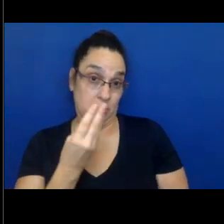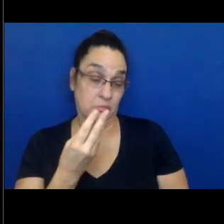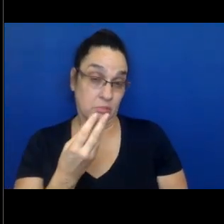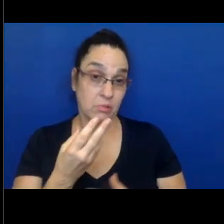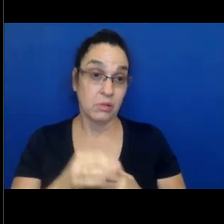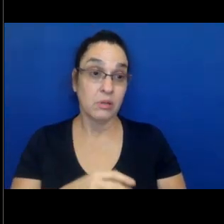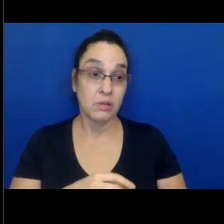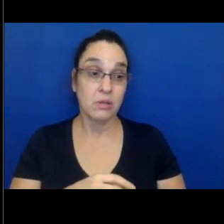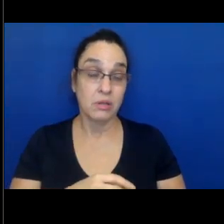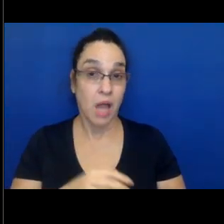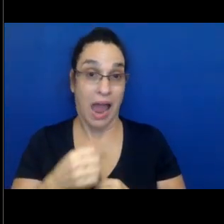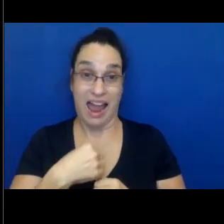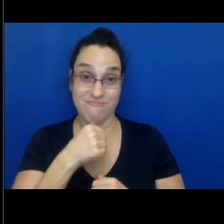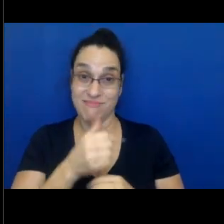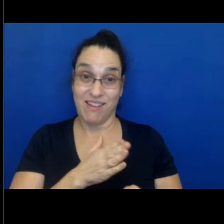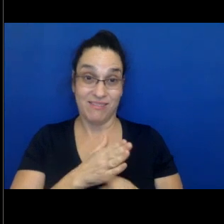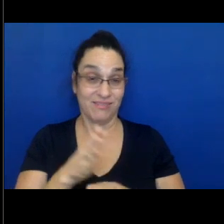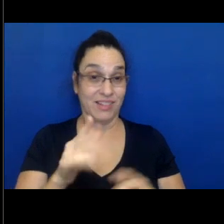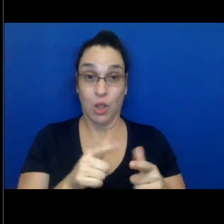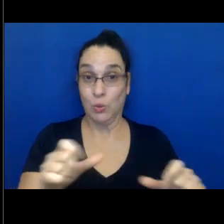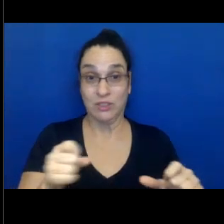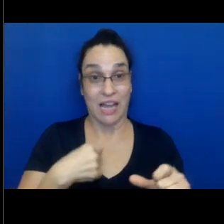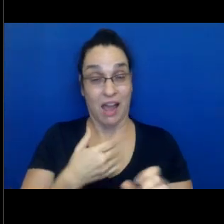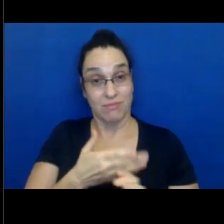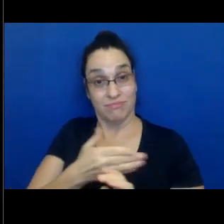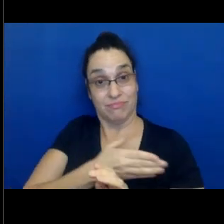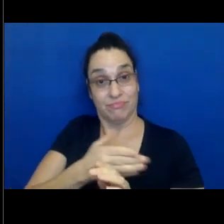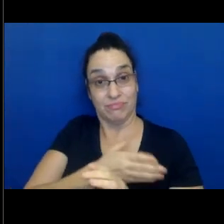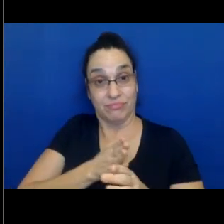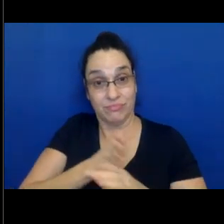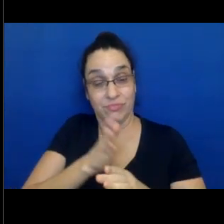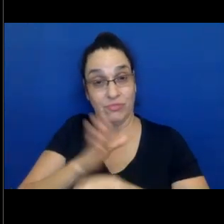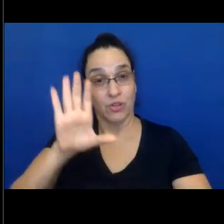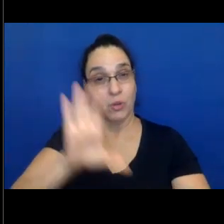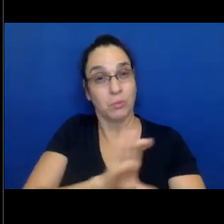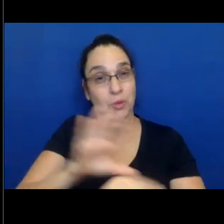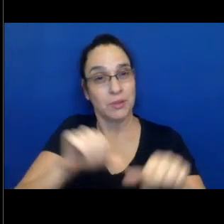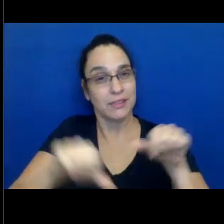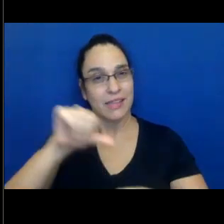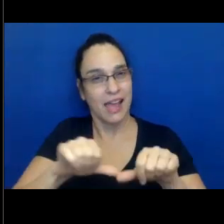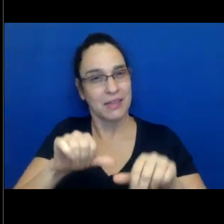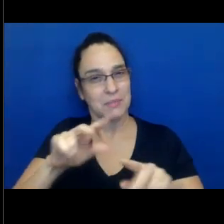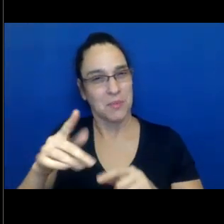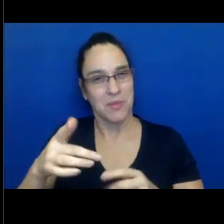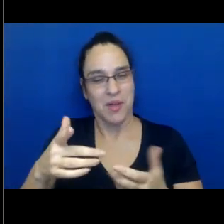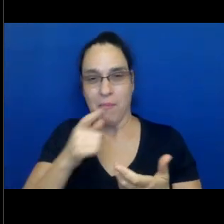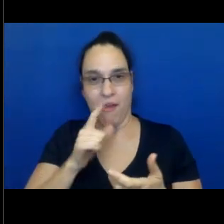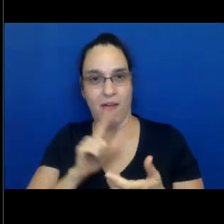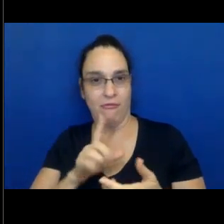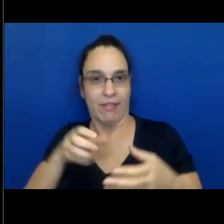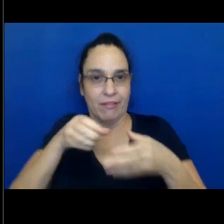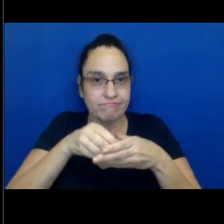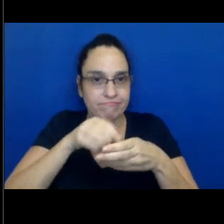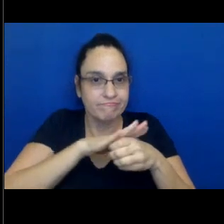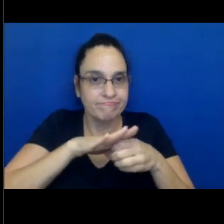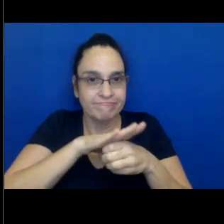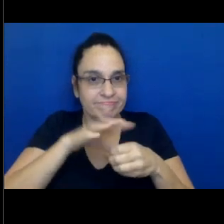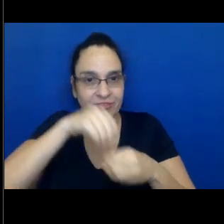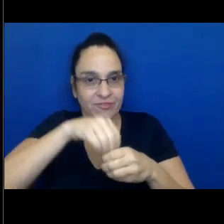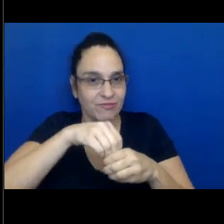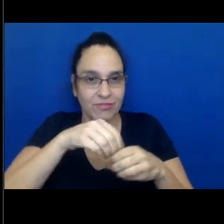from linguistics. I came from computer science, so I was always a bit of outsider. And so as a result, when I came